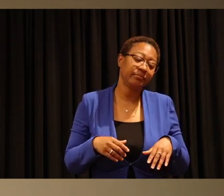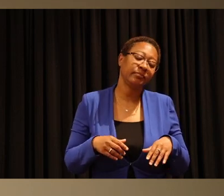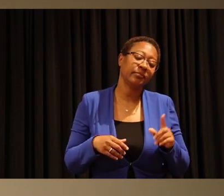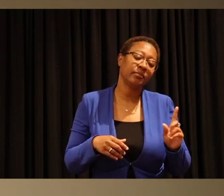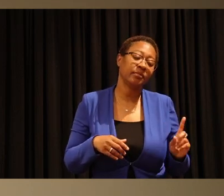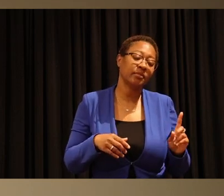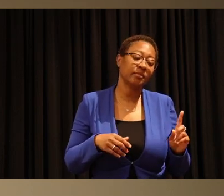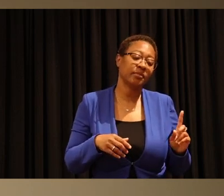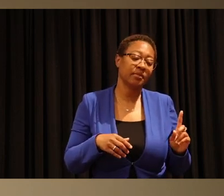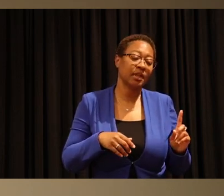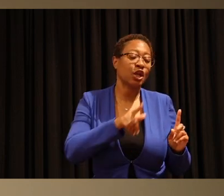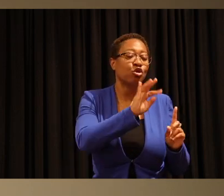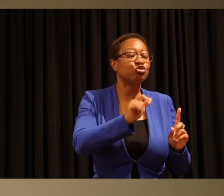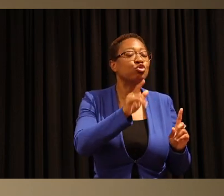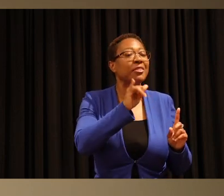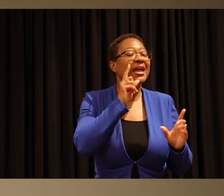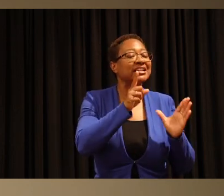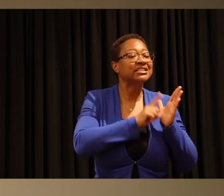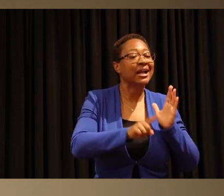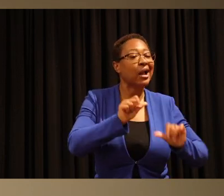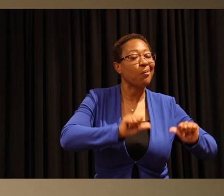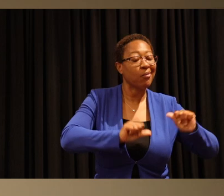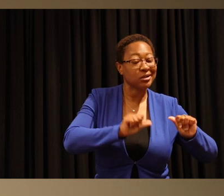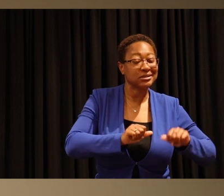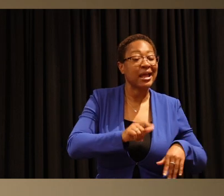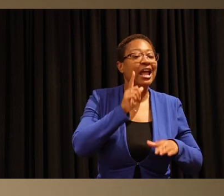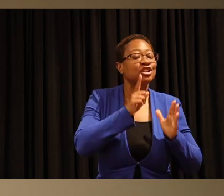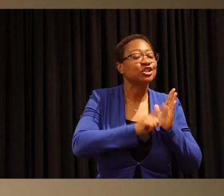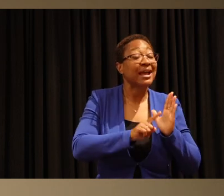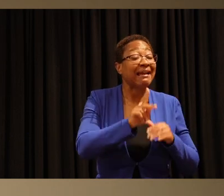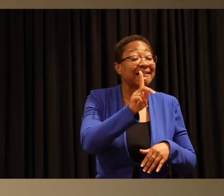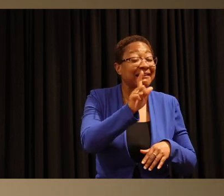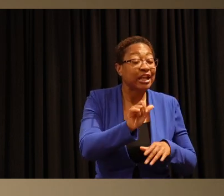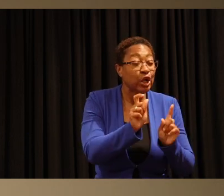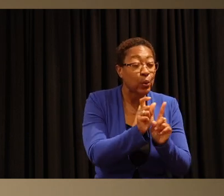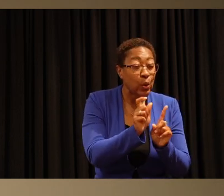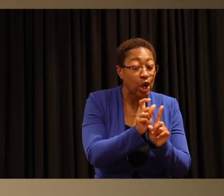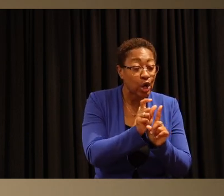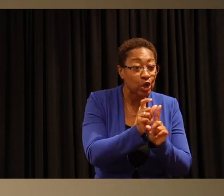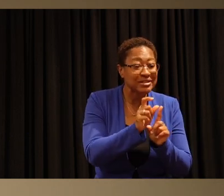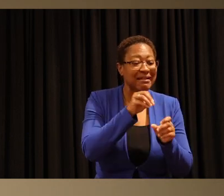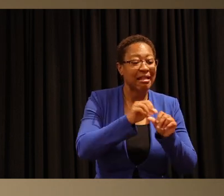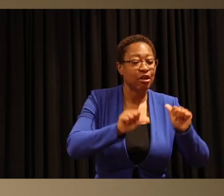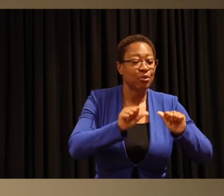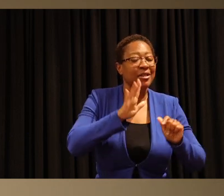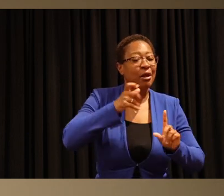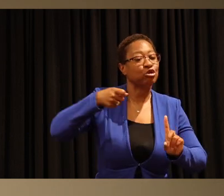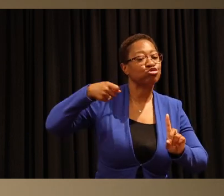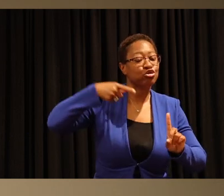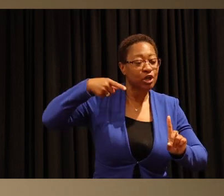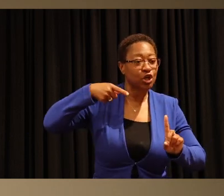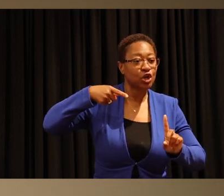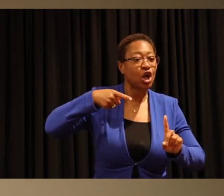to check appraisals and to check for keywords in those appraisals that typically trigger a